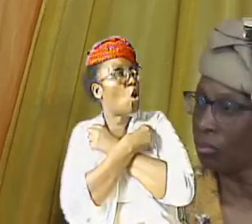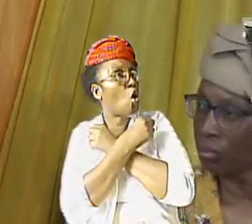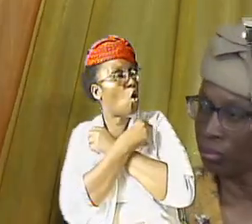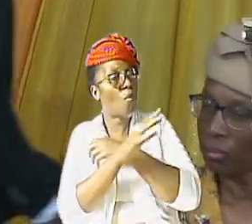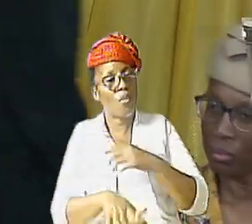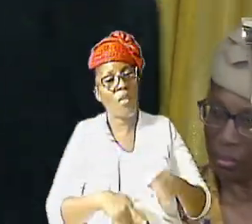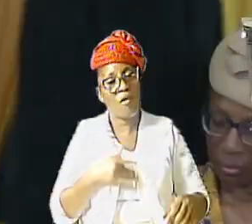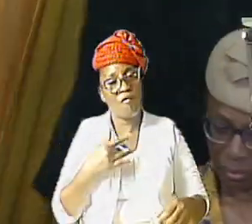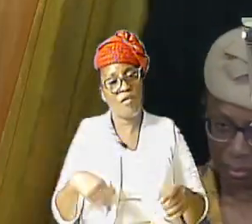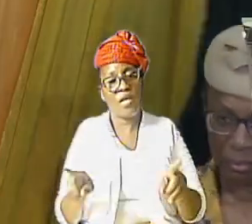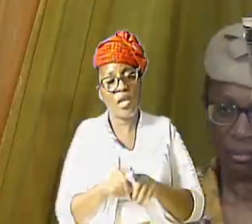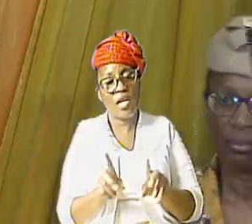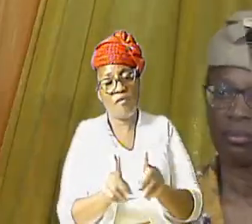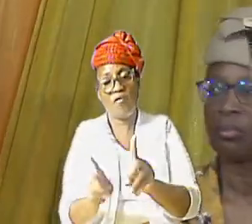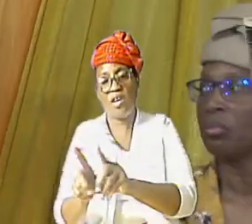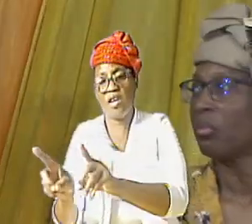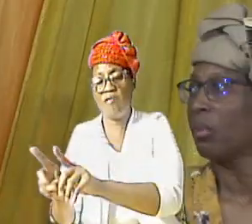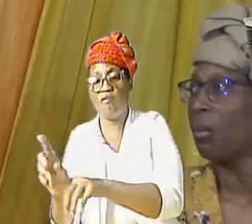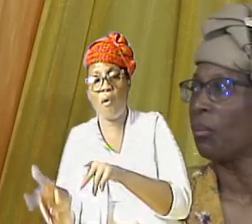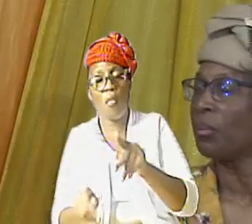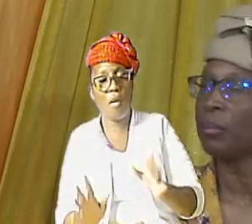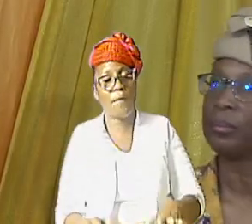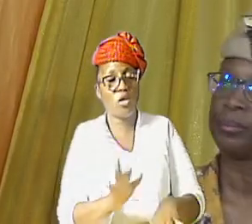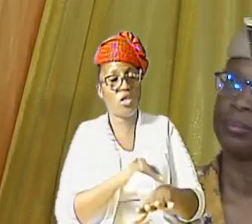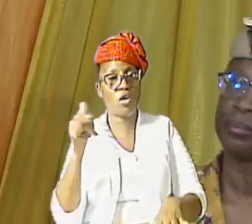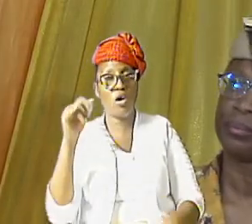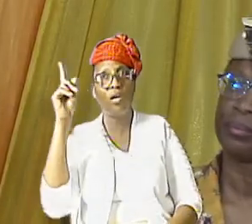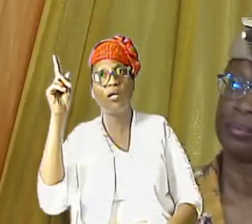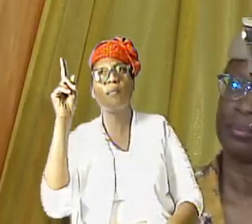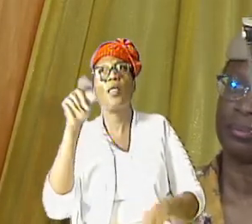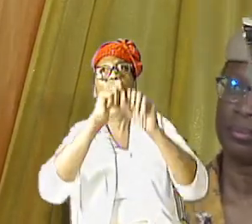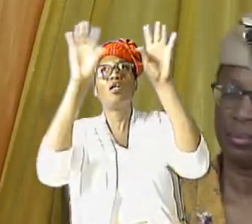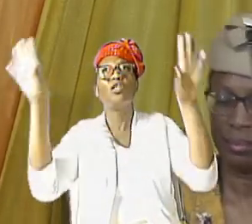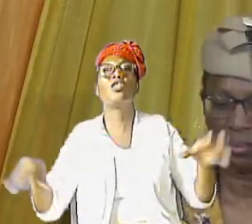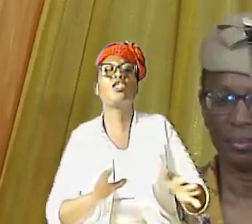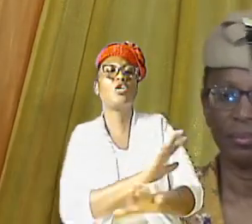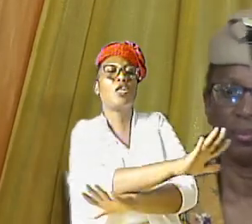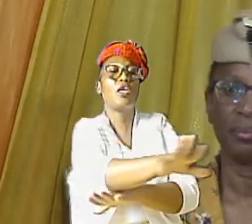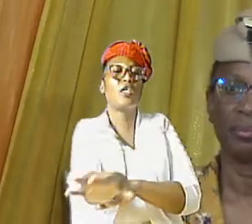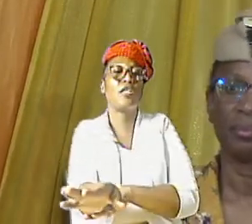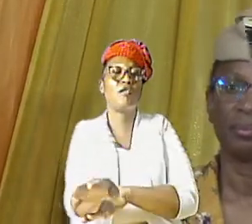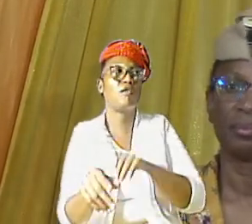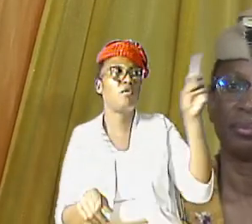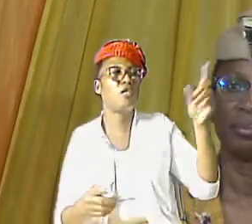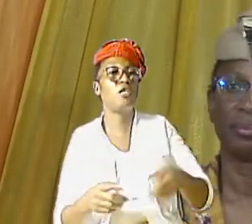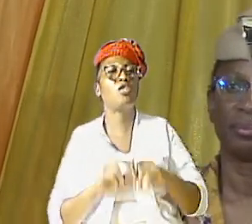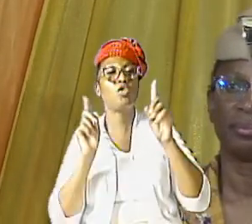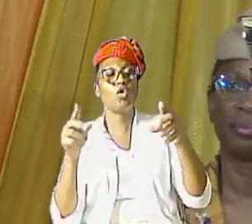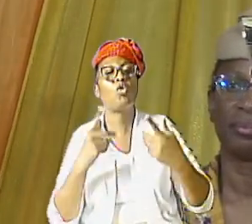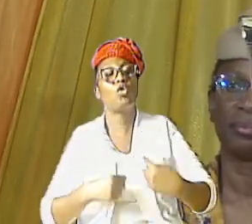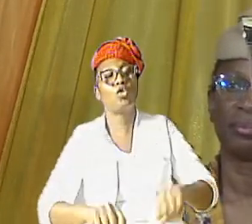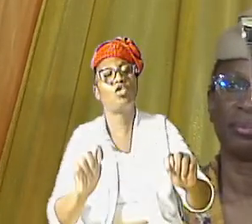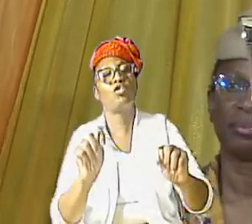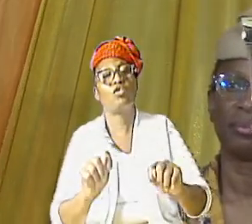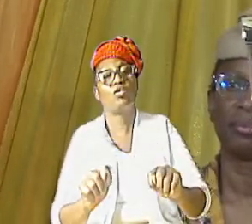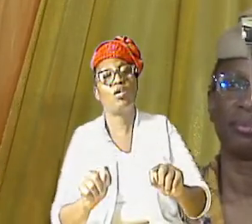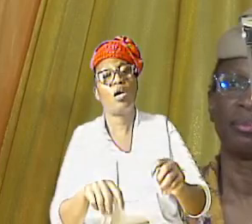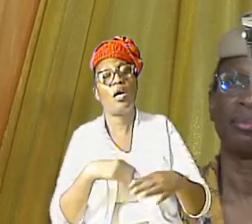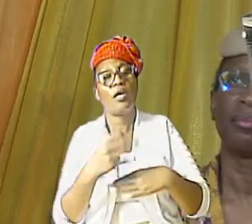I feel like different people call me on a Sunday evening. May I say, all right, cool. I'm going to try. I'm going to tell him something. I'm going to come. Next Sunday, I